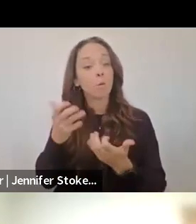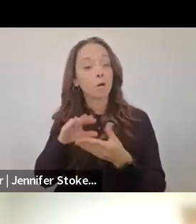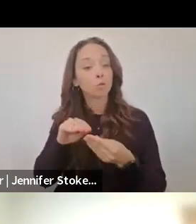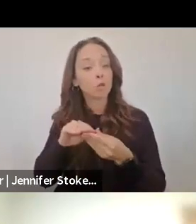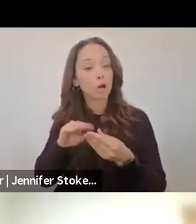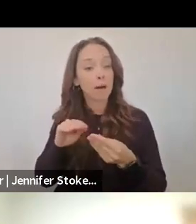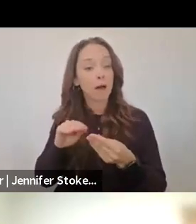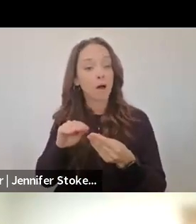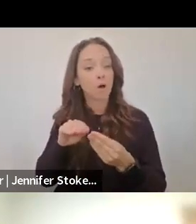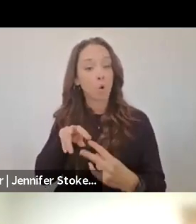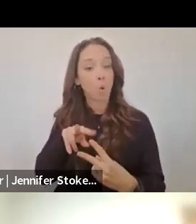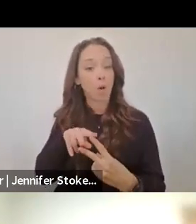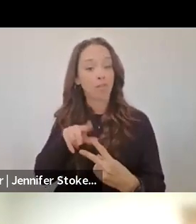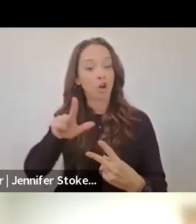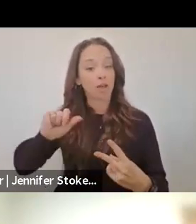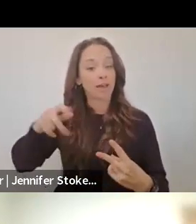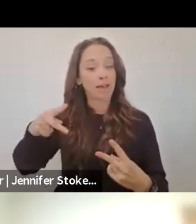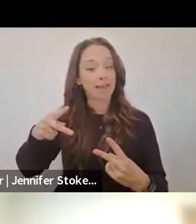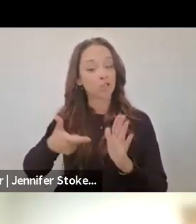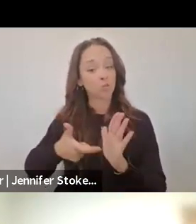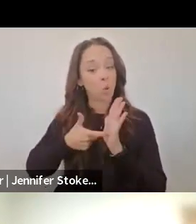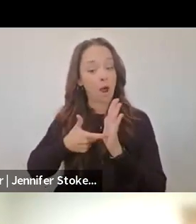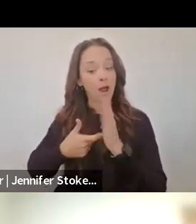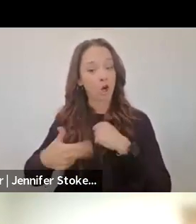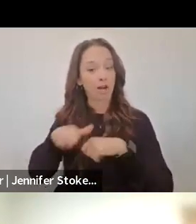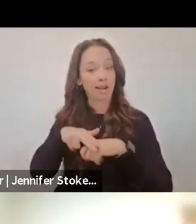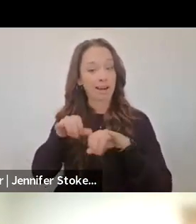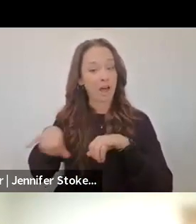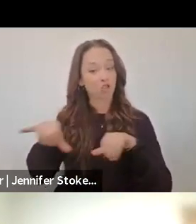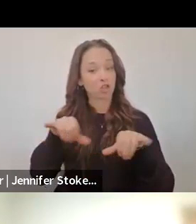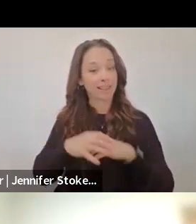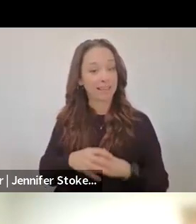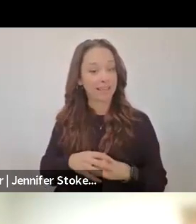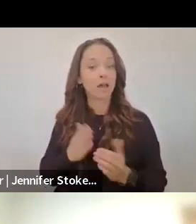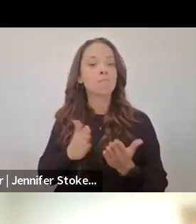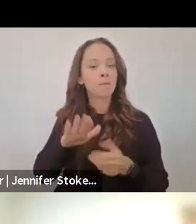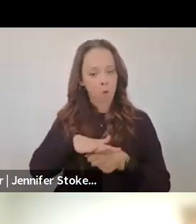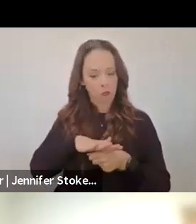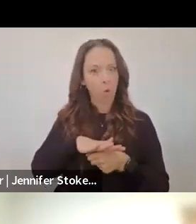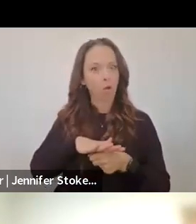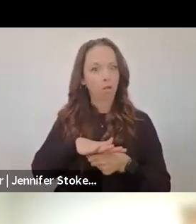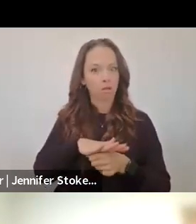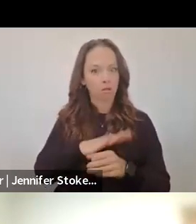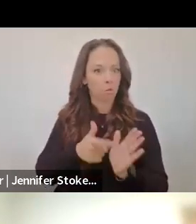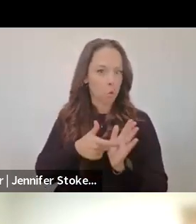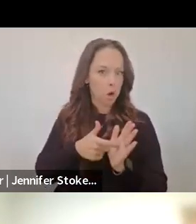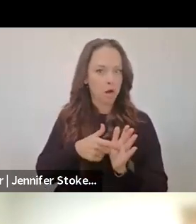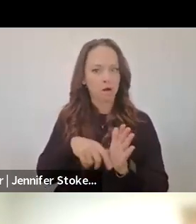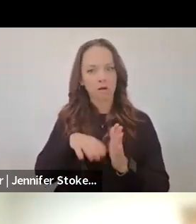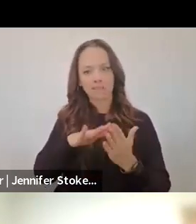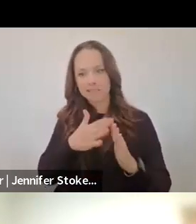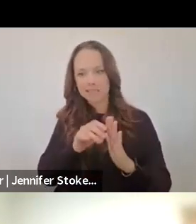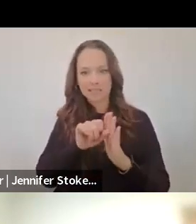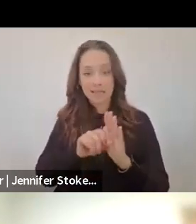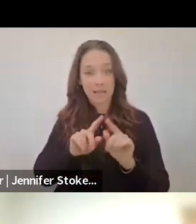access plan is required on a national level? You may have some requirements in your local city or state, but is it required